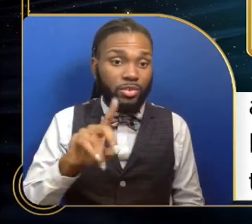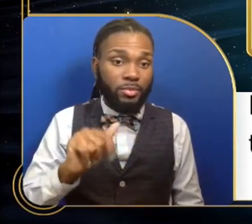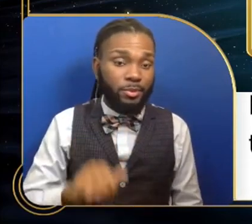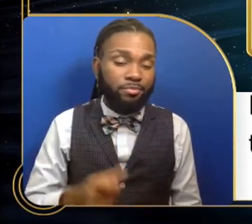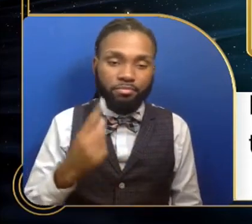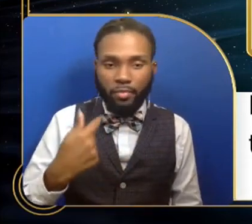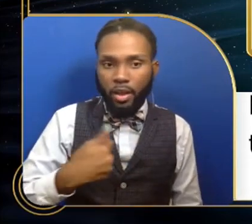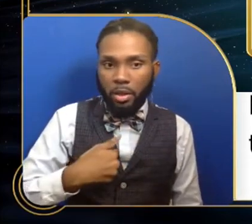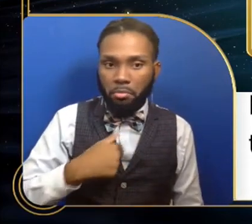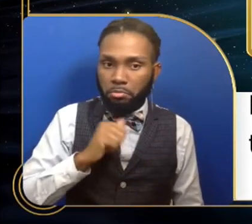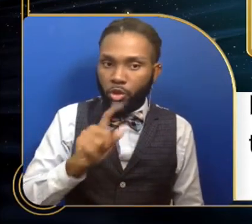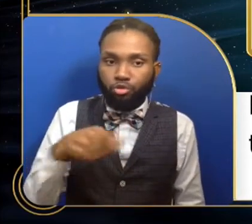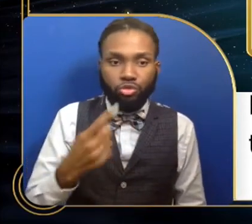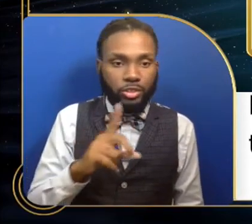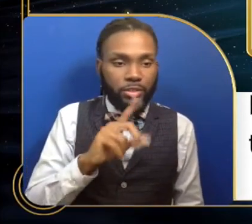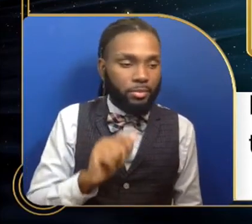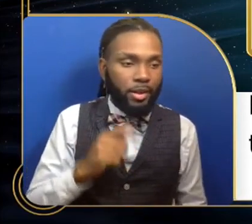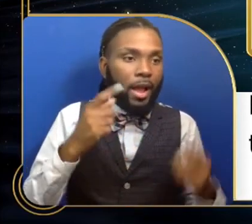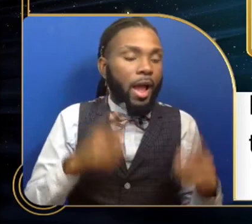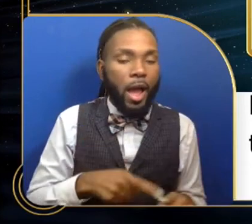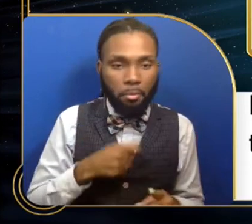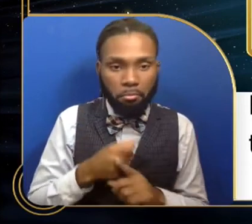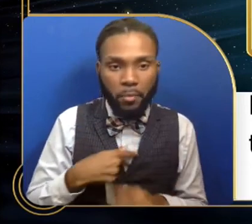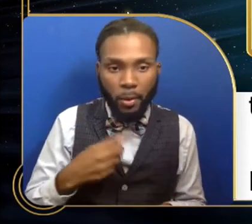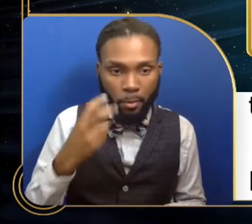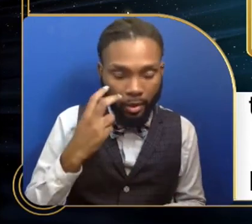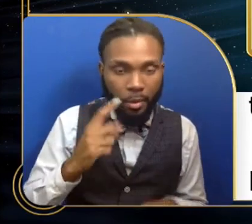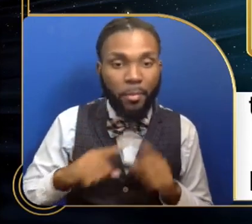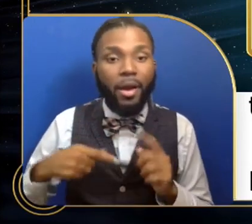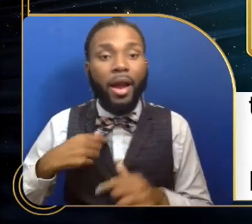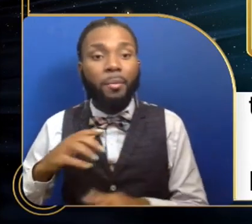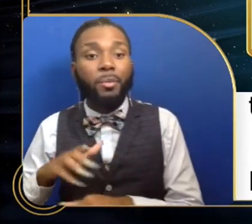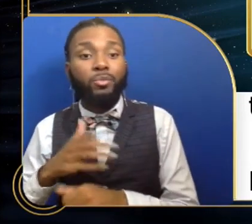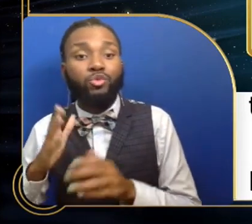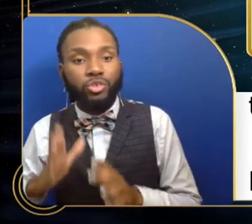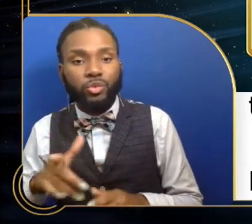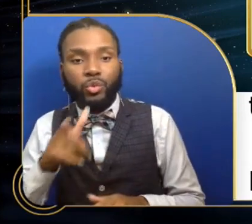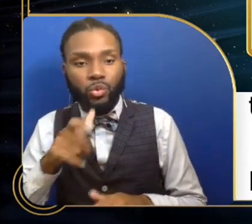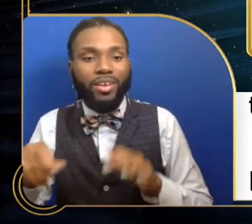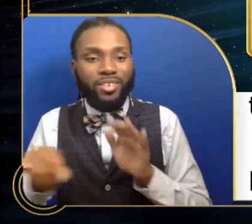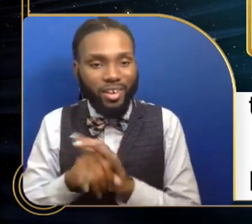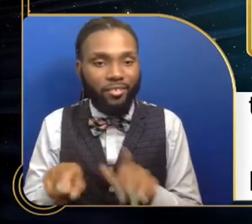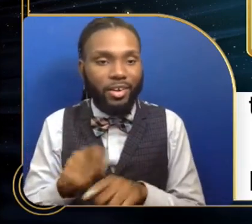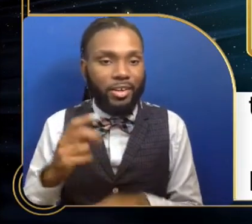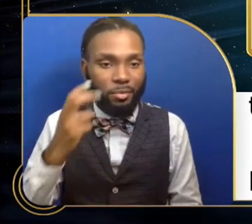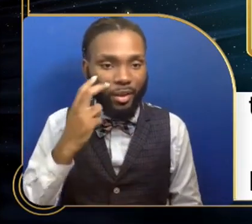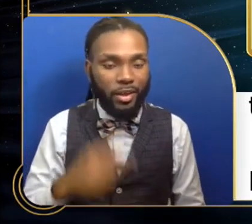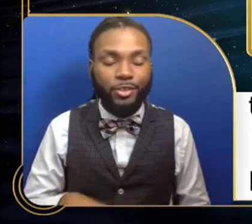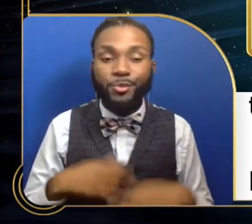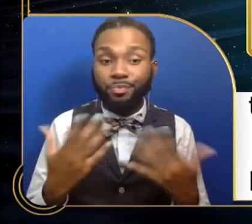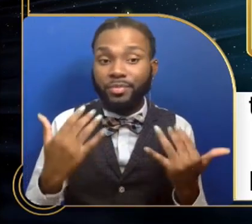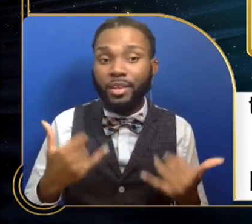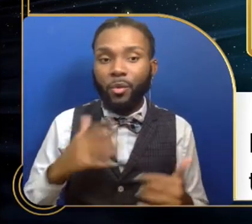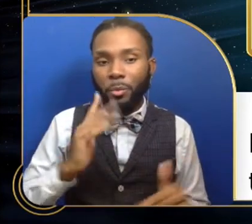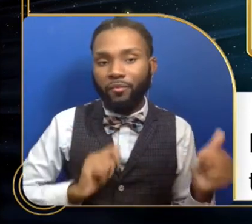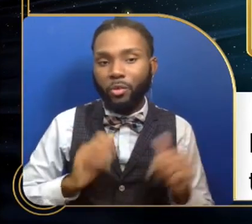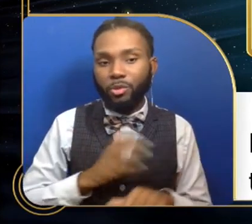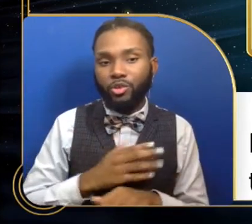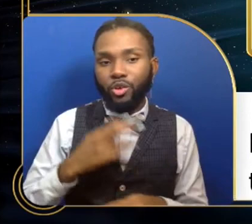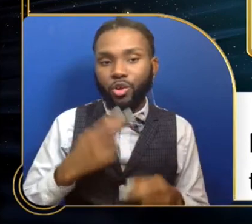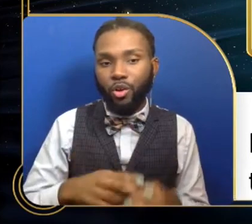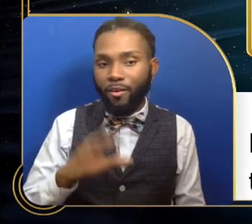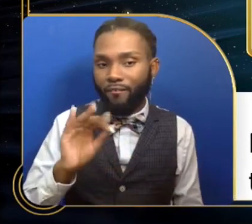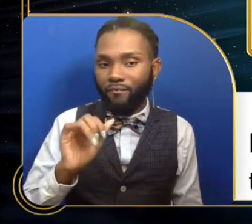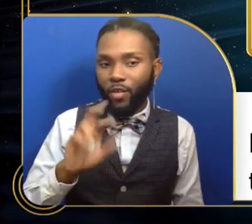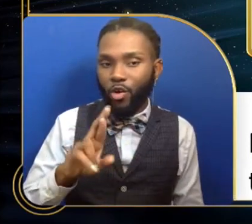who happens to be blind. I'm a musician who identifies as blind. So today I'm going to be performing a song for you all called Far.